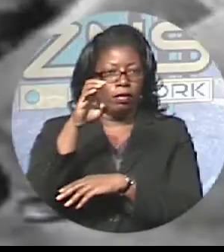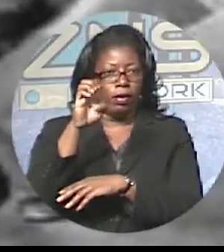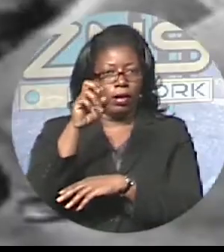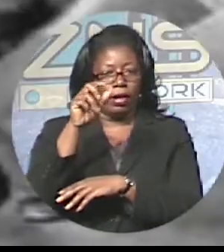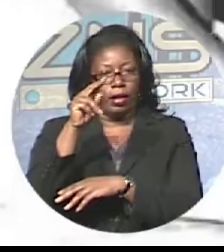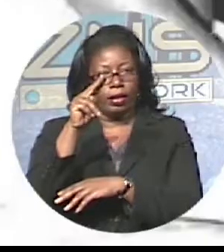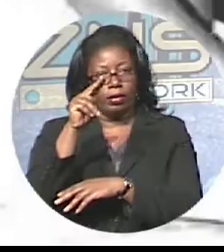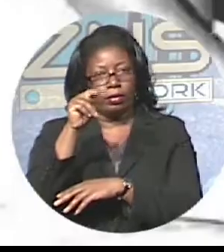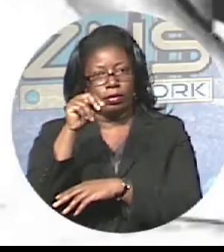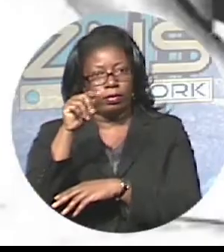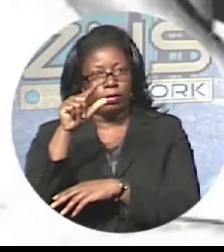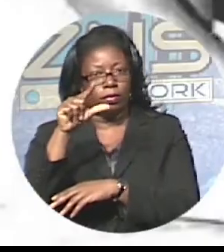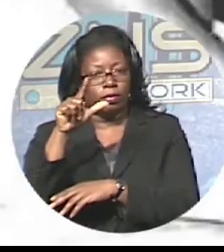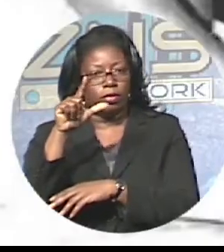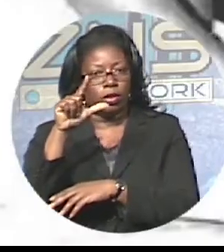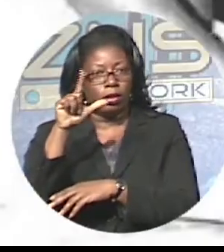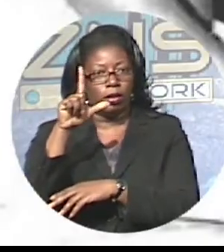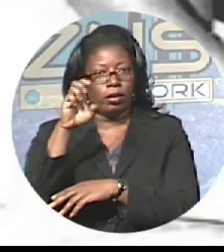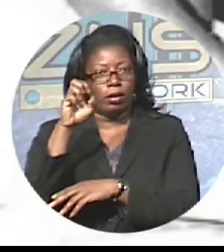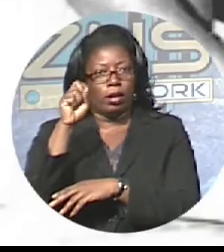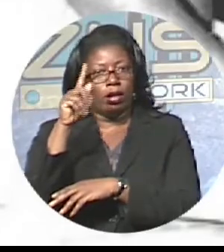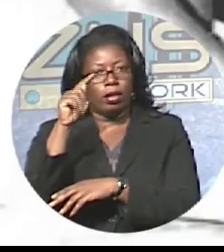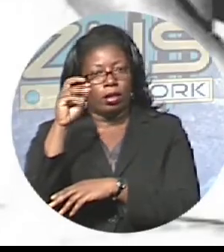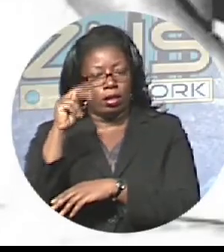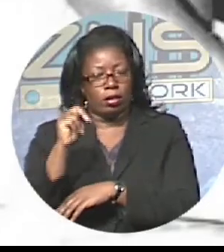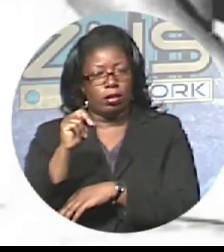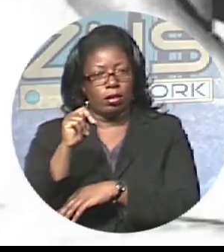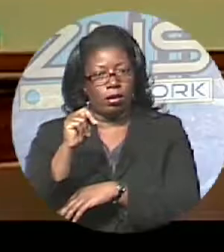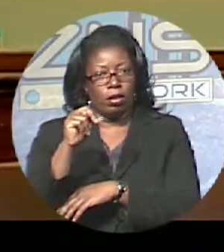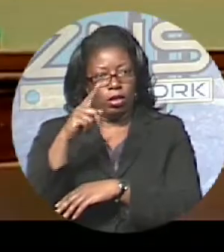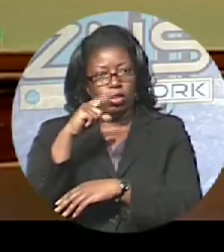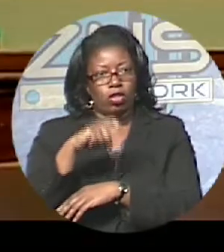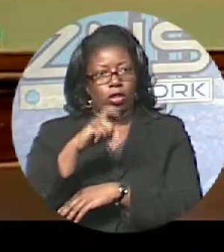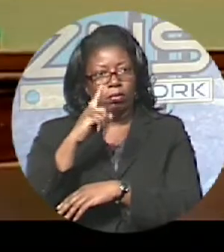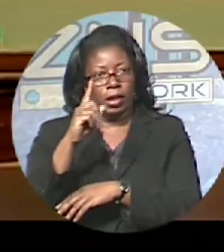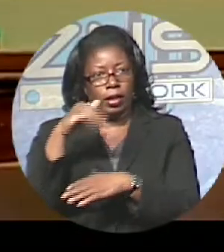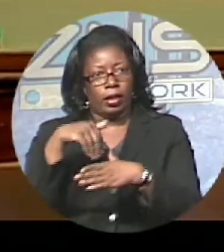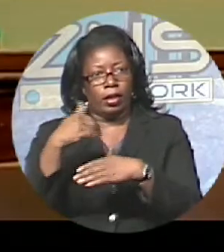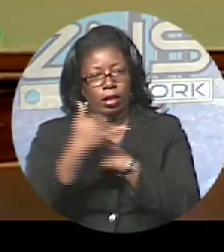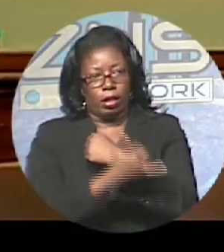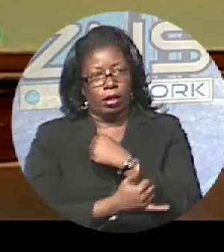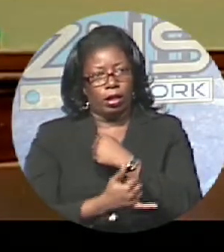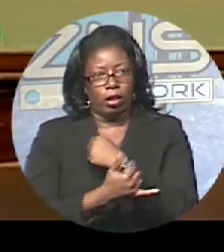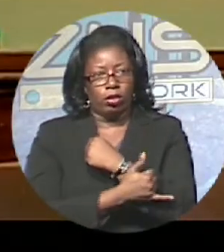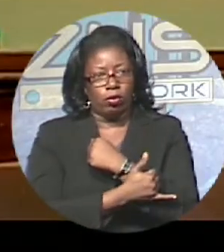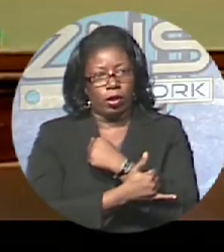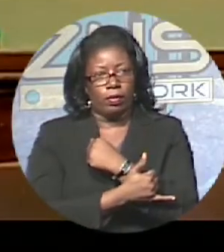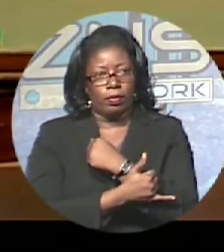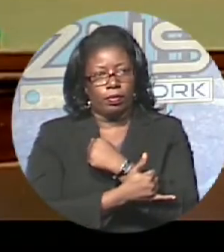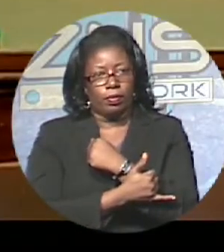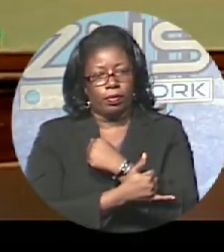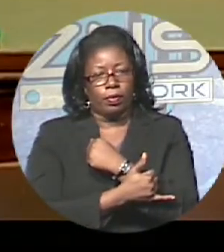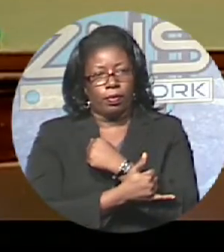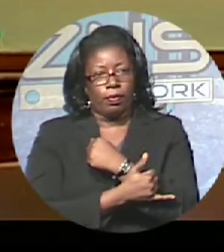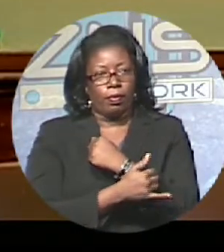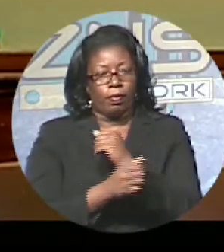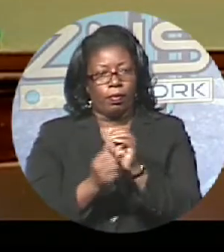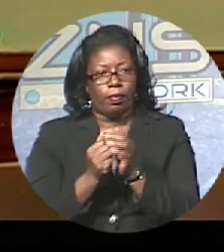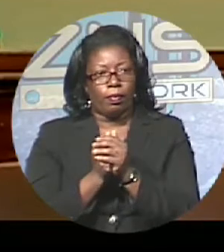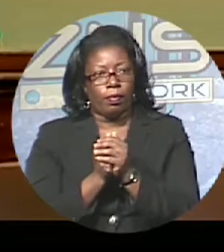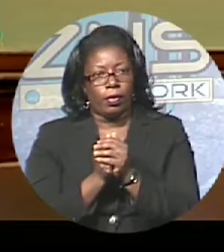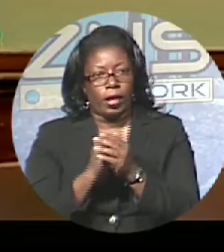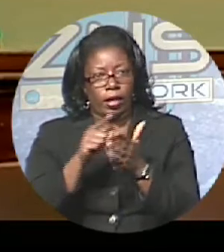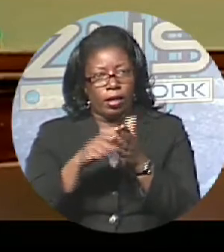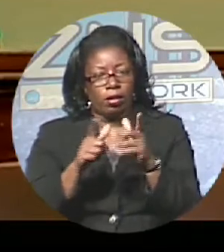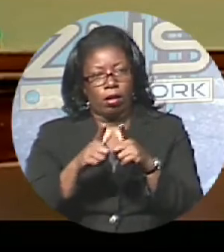that values of Sir Randall should be ingrained in the country. Randall Fox looms large in